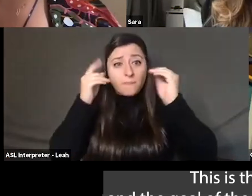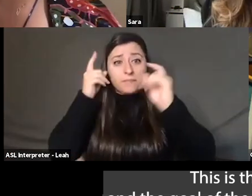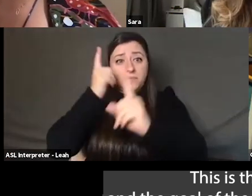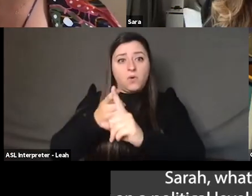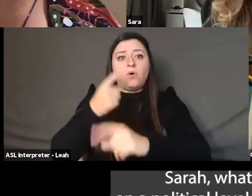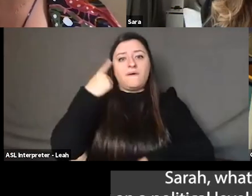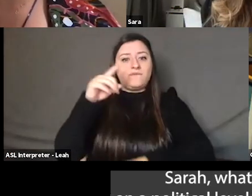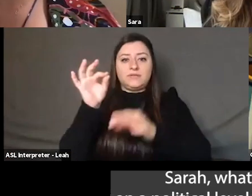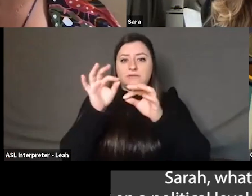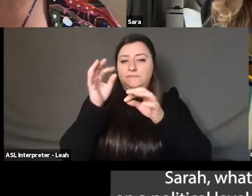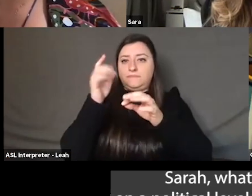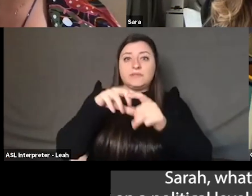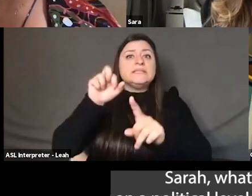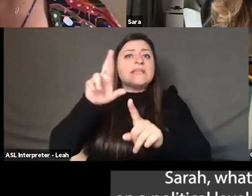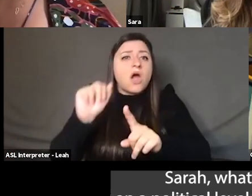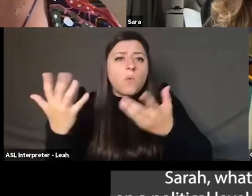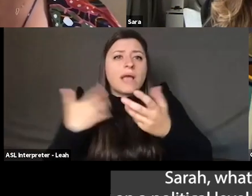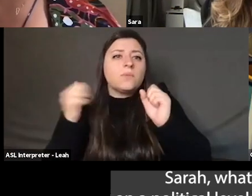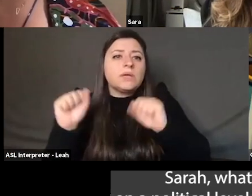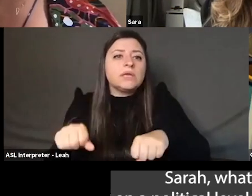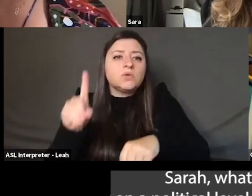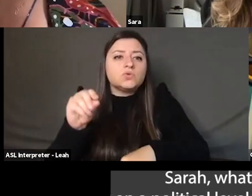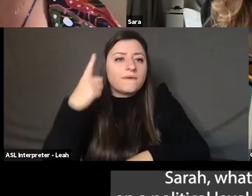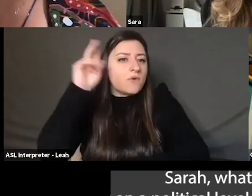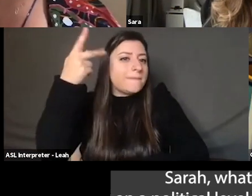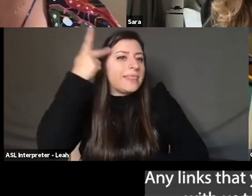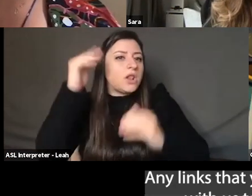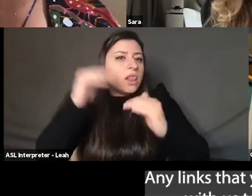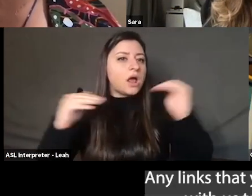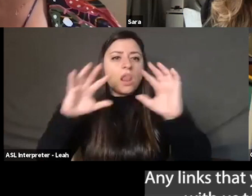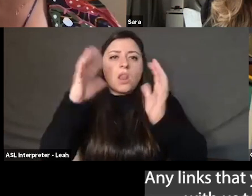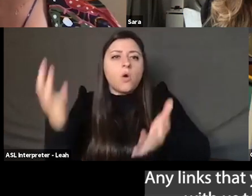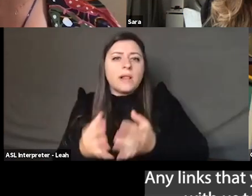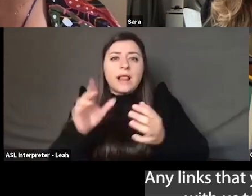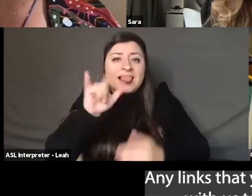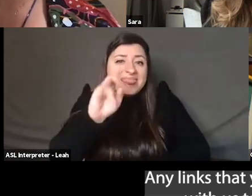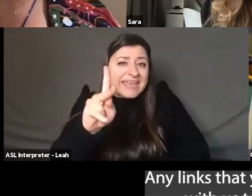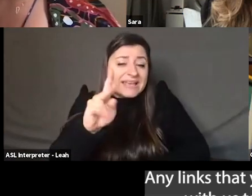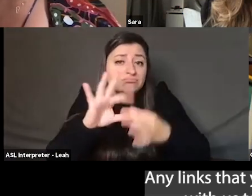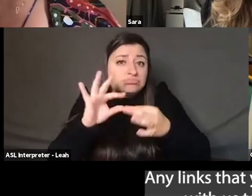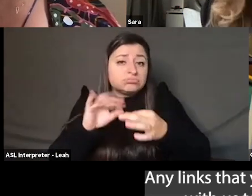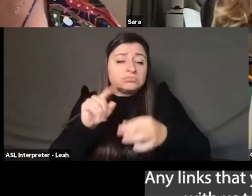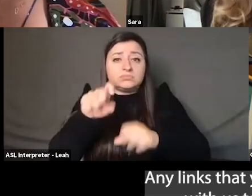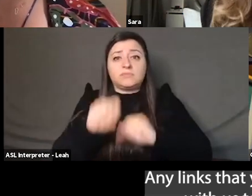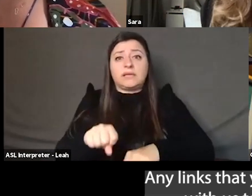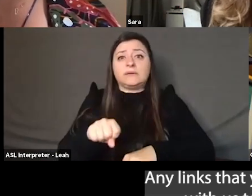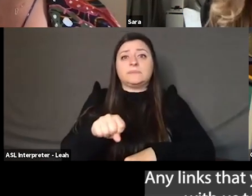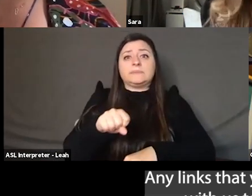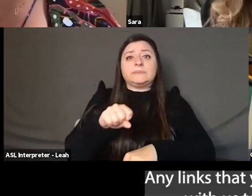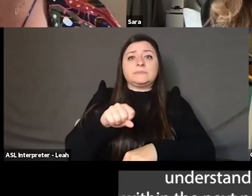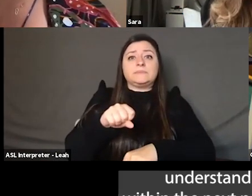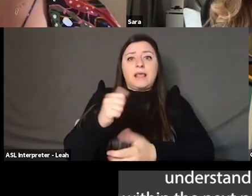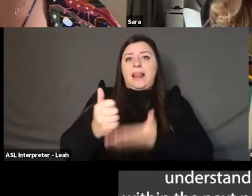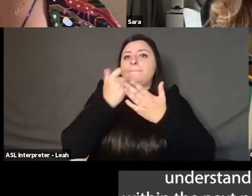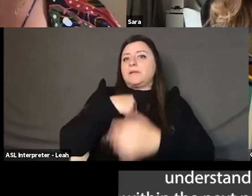this symposium. Sarah, what can we do on a political level, on a global level? Any links that you can share with us to help